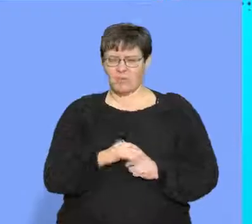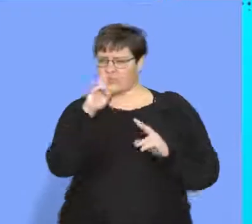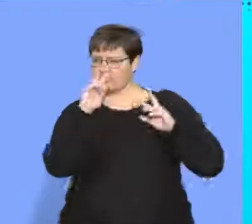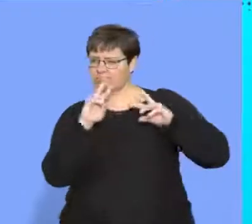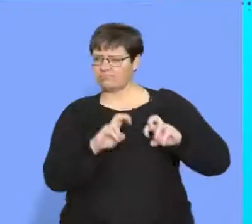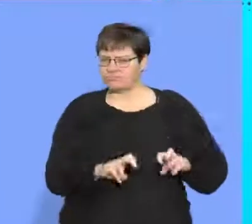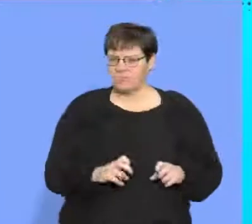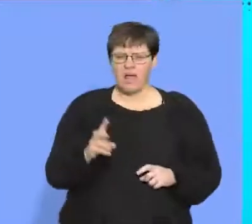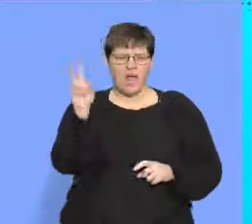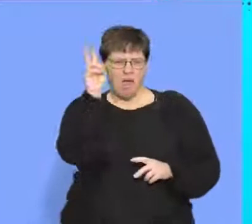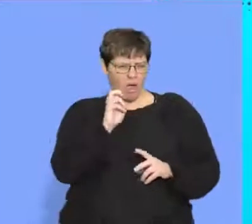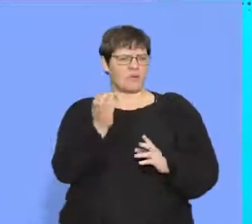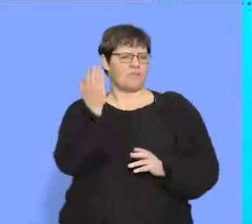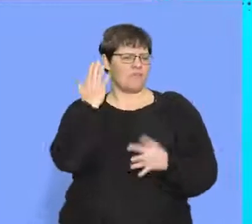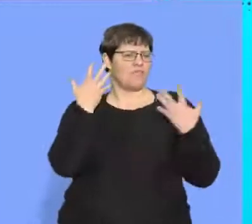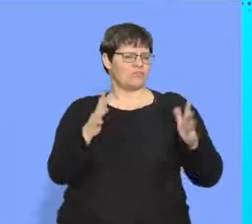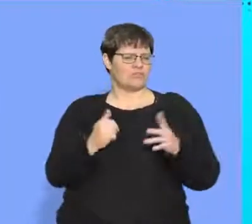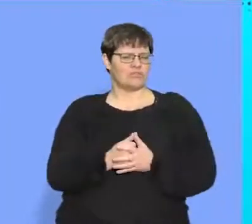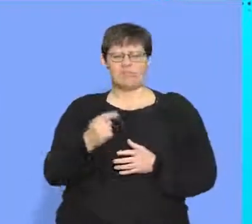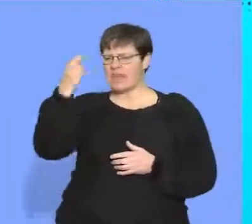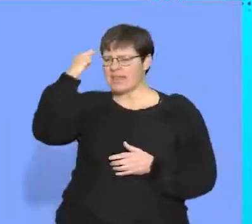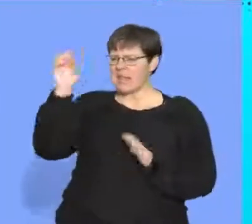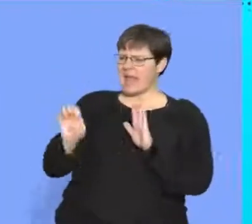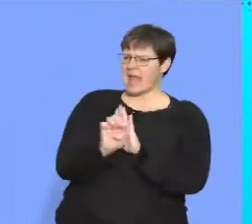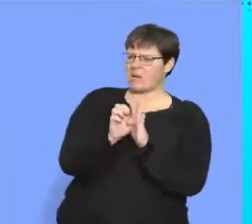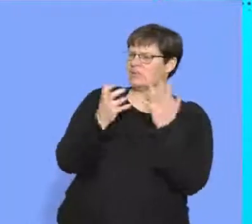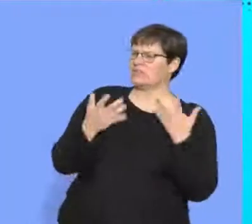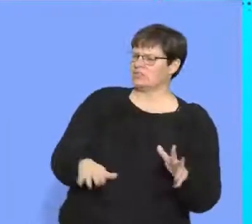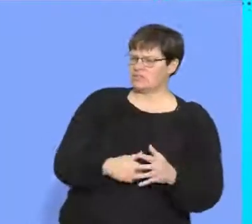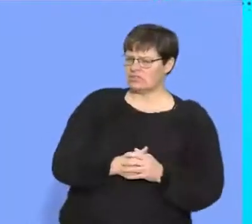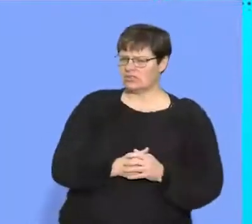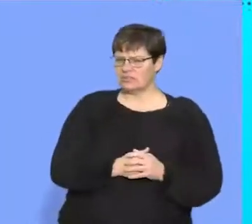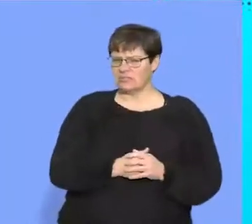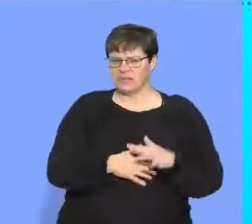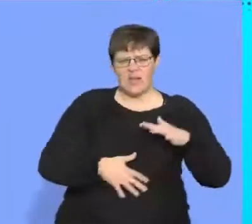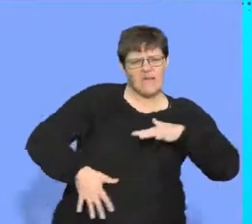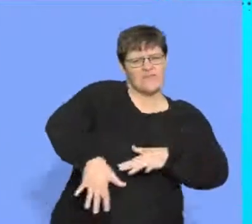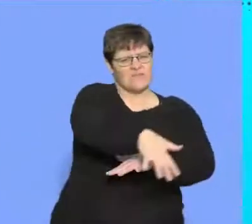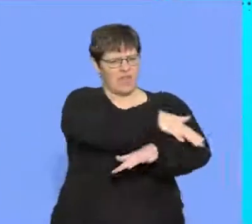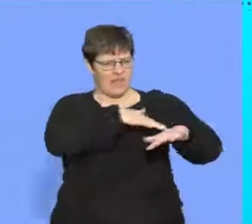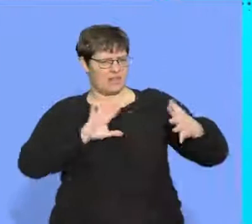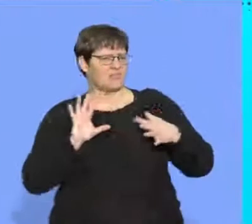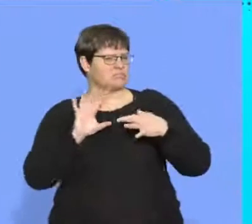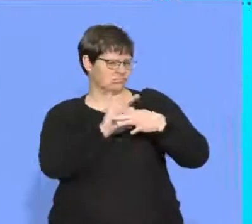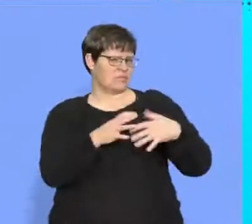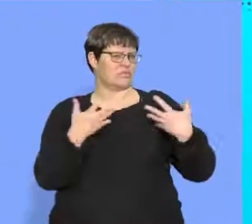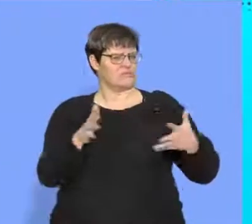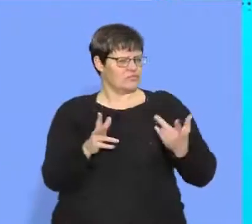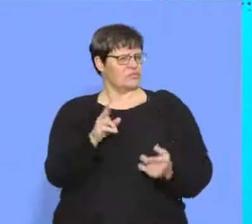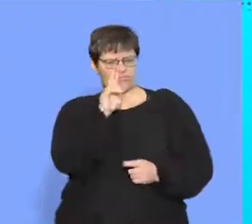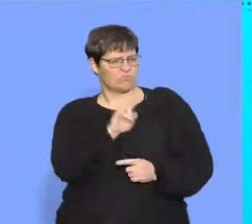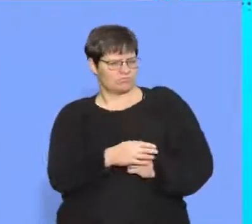You may have examined or heard about fields before. Can you think of any examples of fields that we've worked with already,